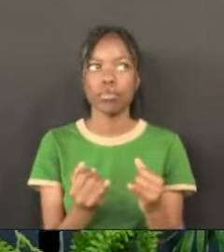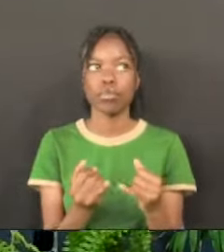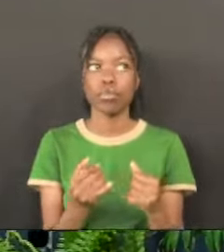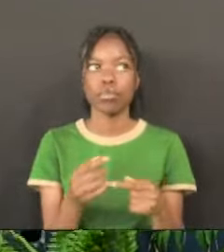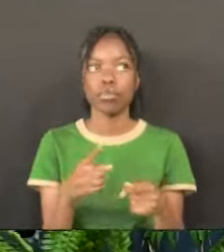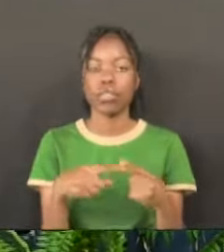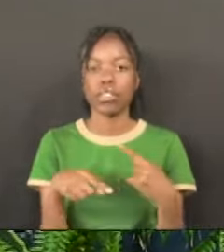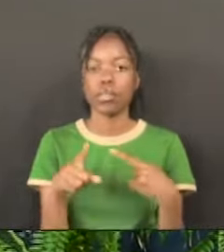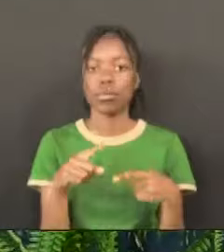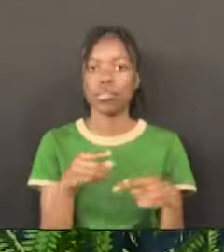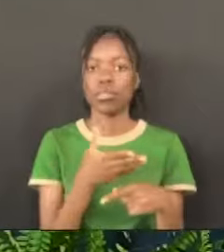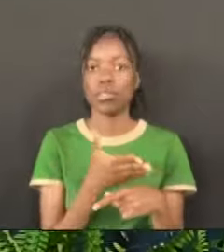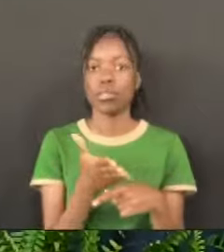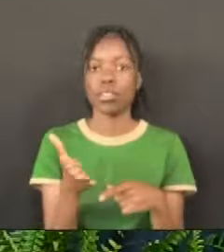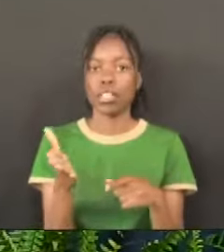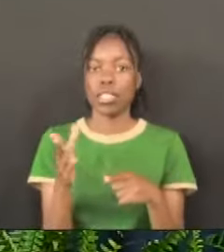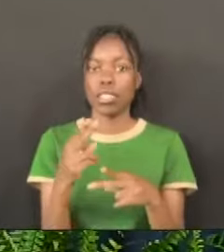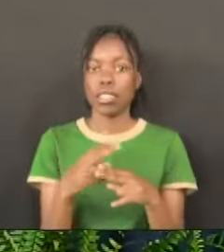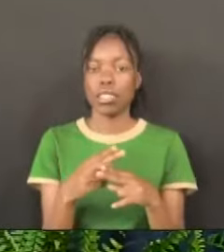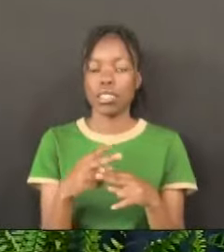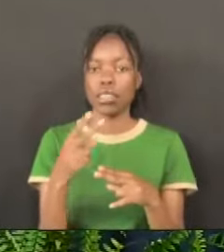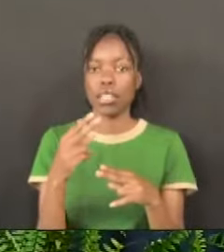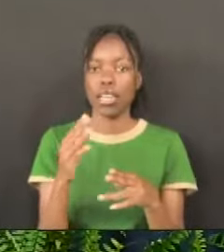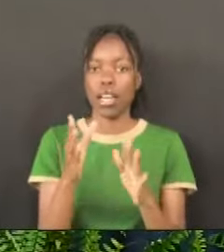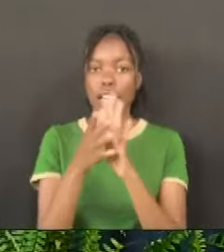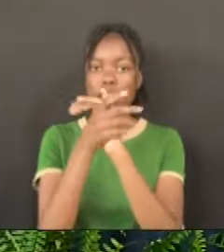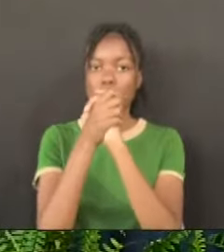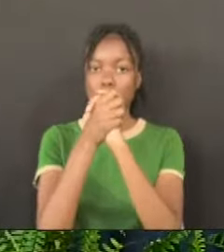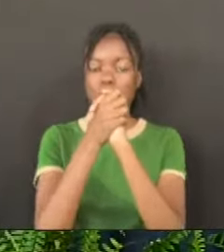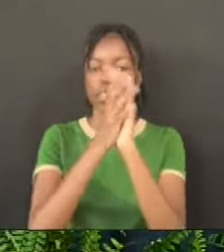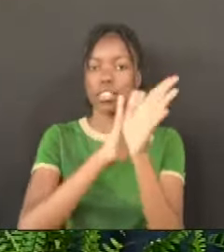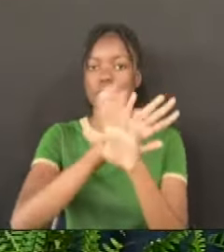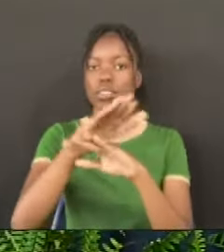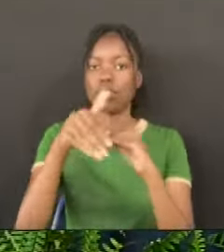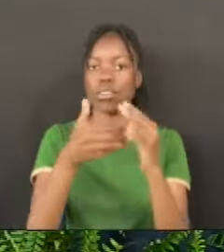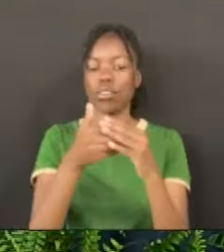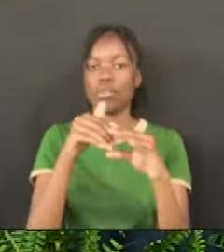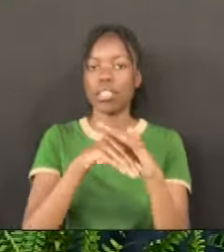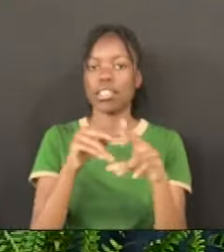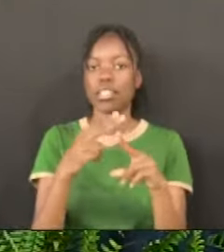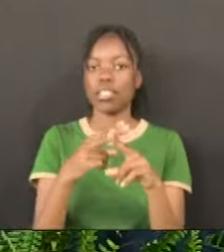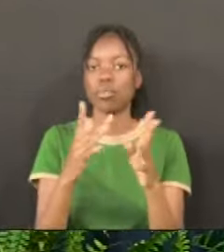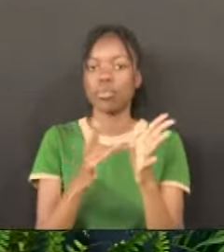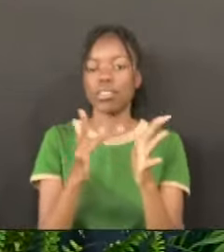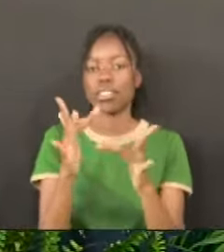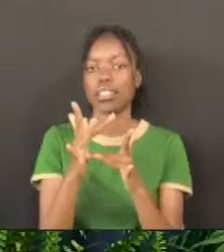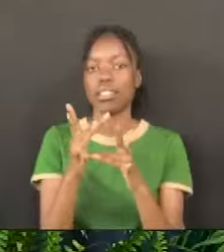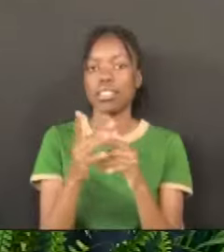Jesus. I greet all of you in the powerful name of Jesus.